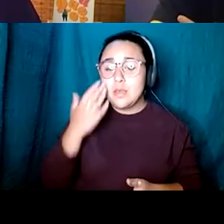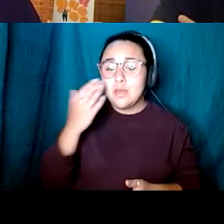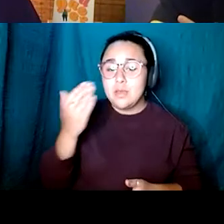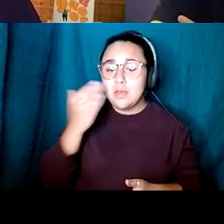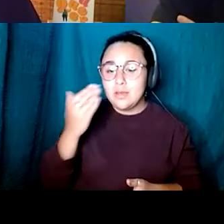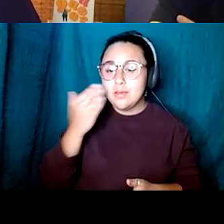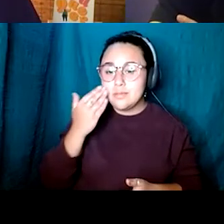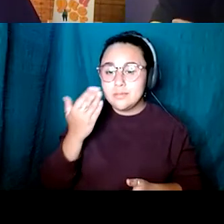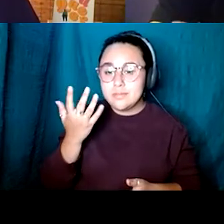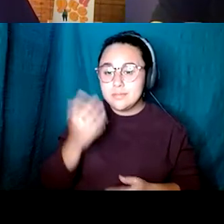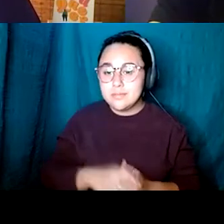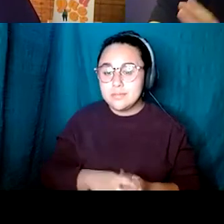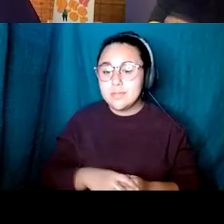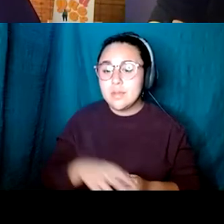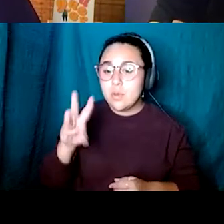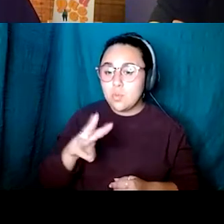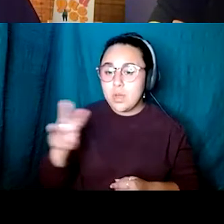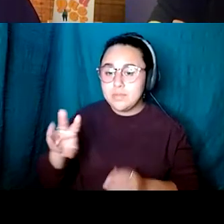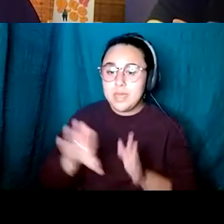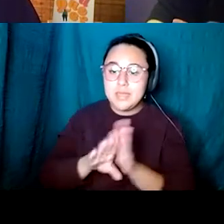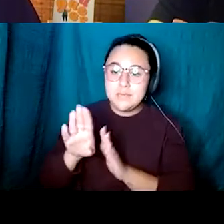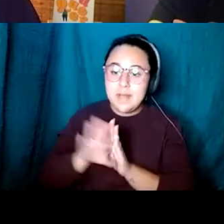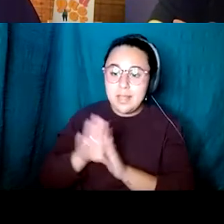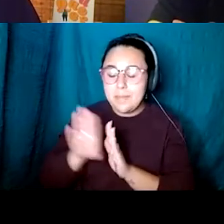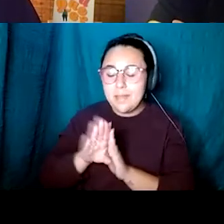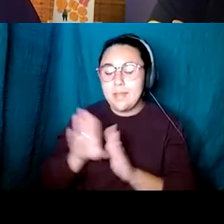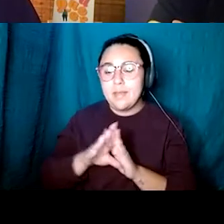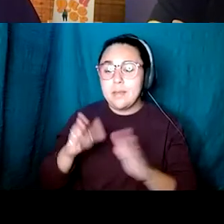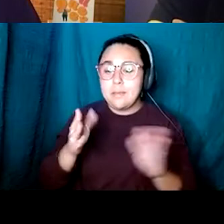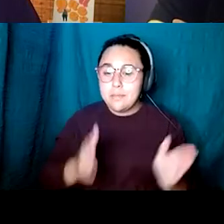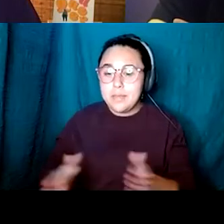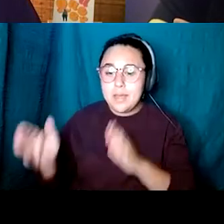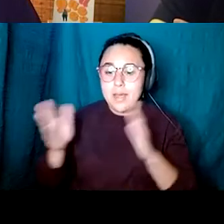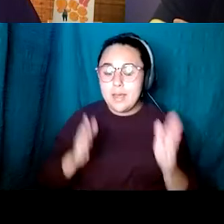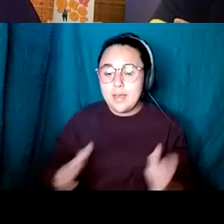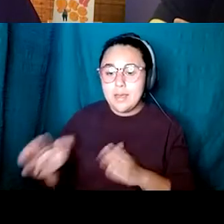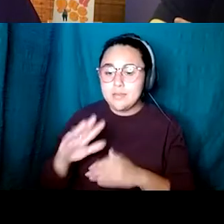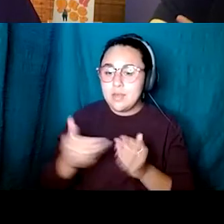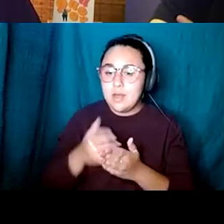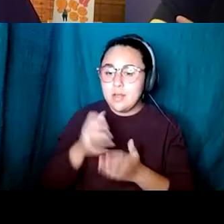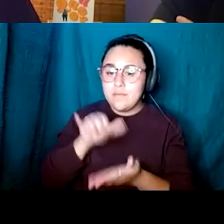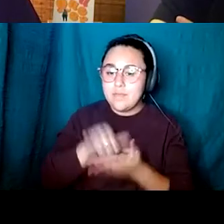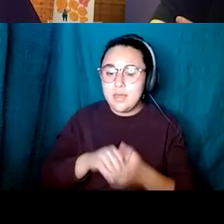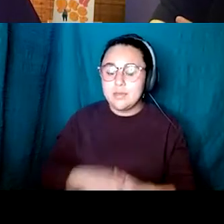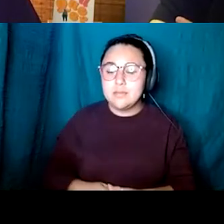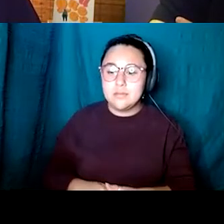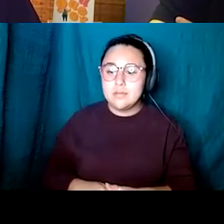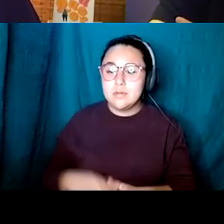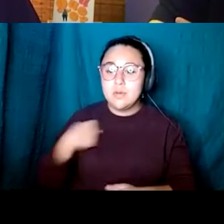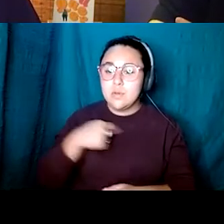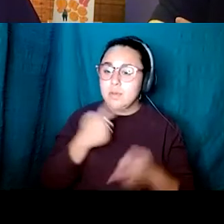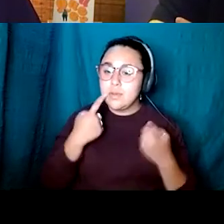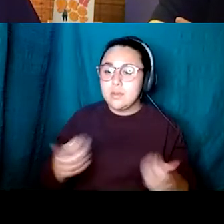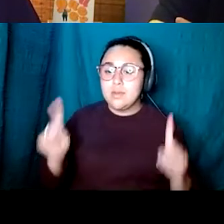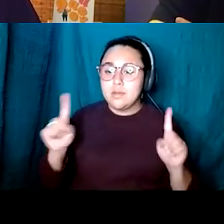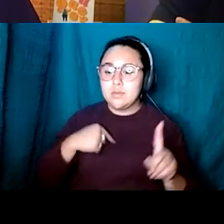there was a lot of website building and plans and all that. And so we announced that we